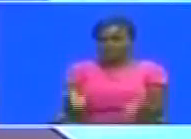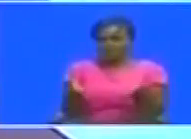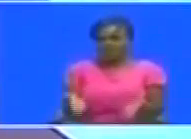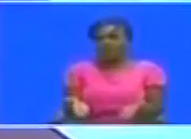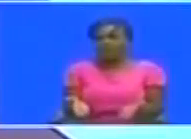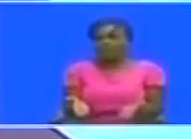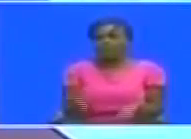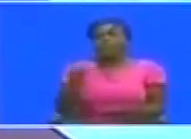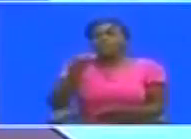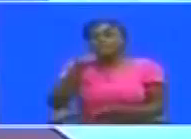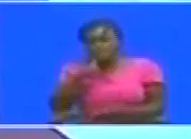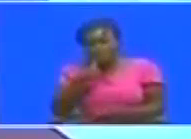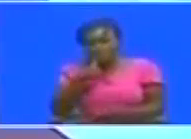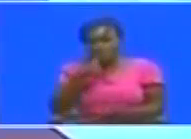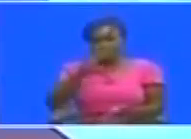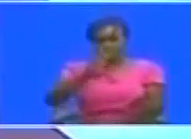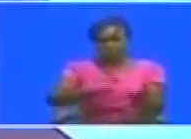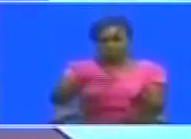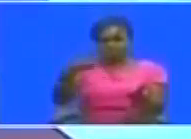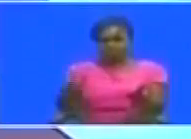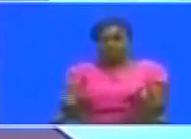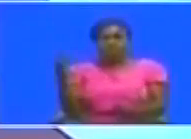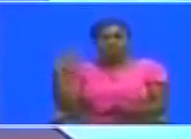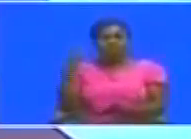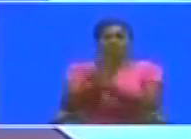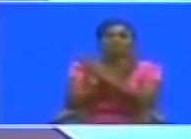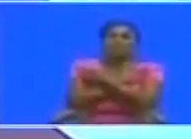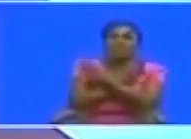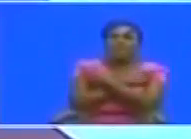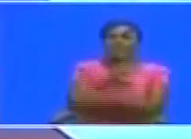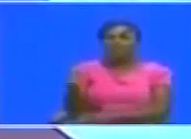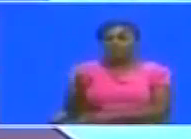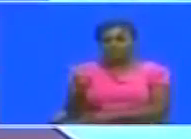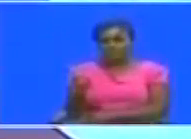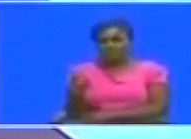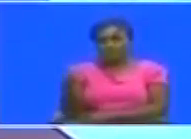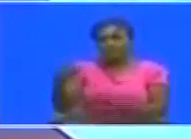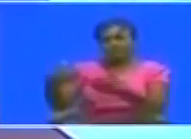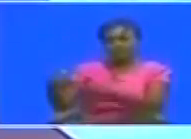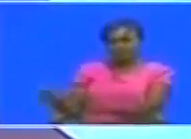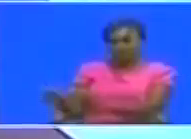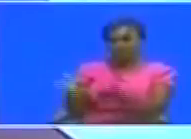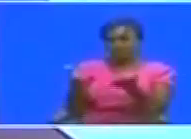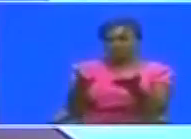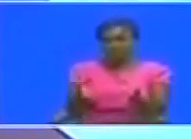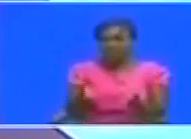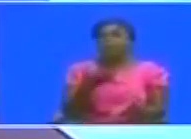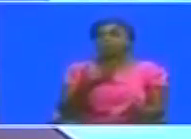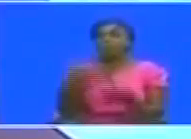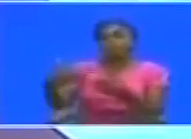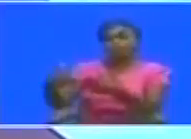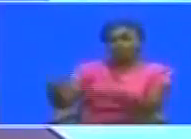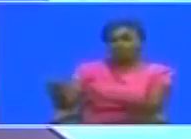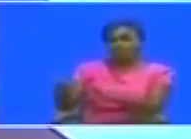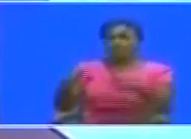Museveni. The latest is the fallout of a former Museveni ally, General David Sejjusa, who is now threatening to lead